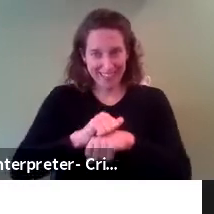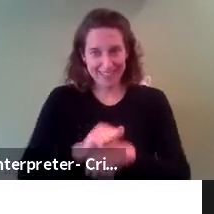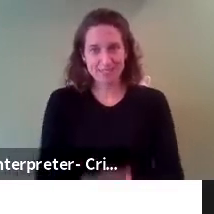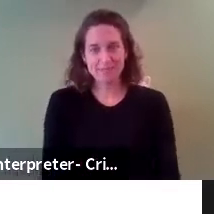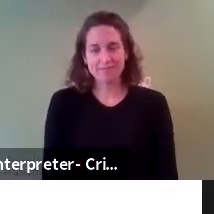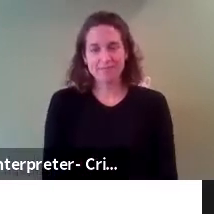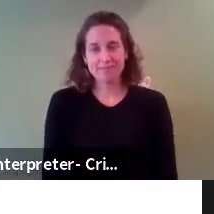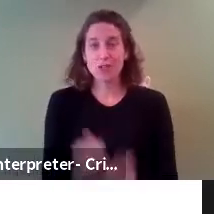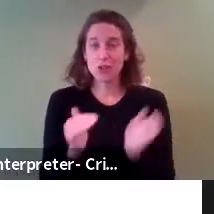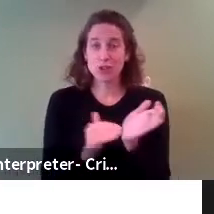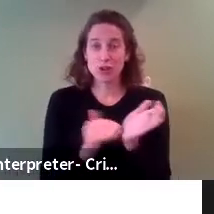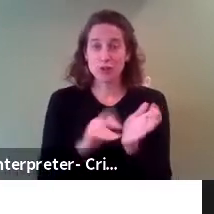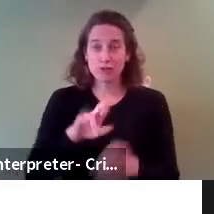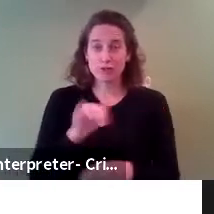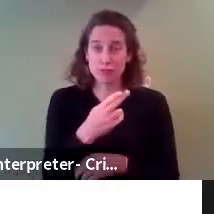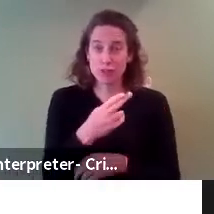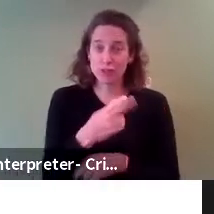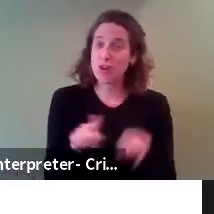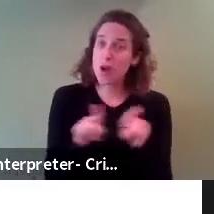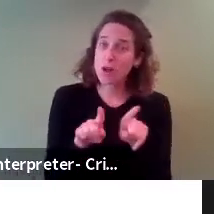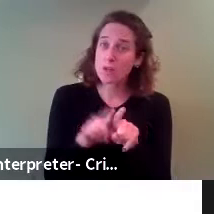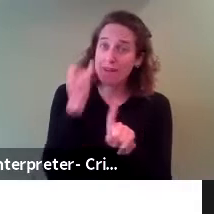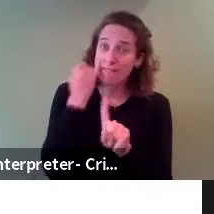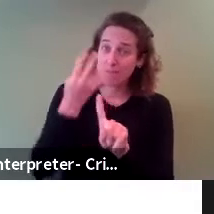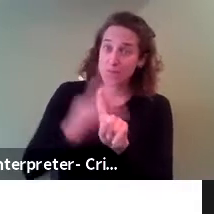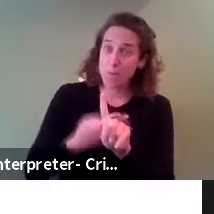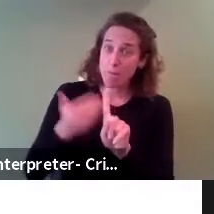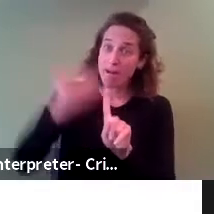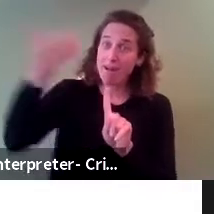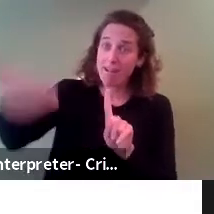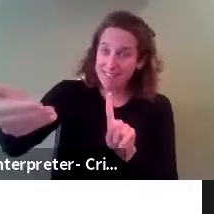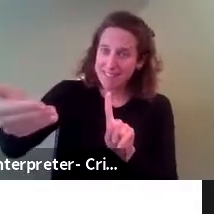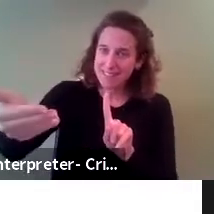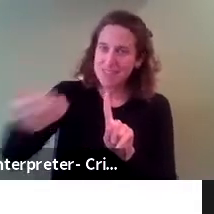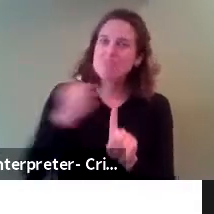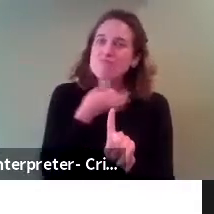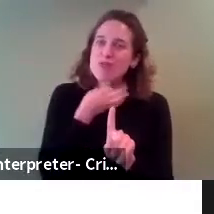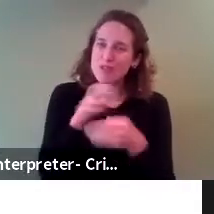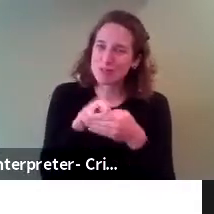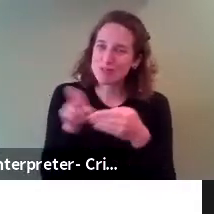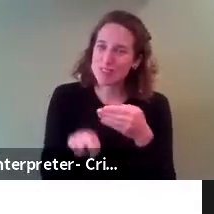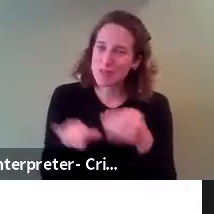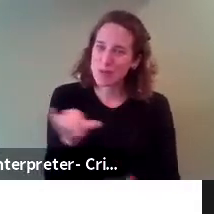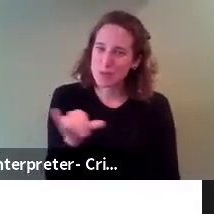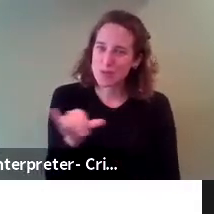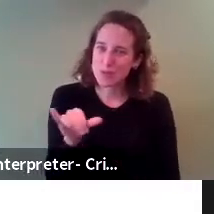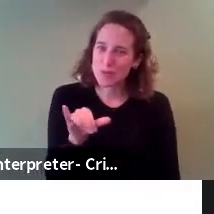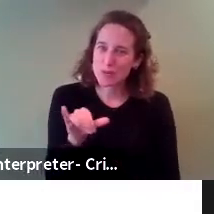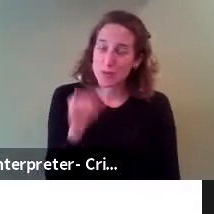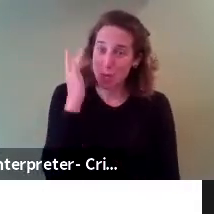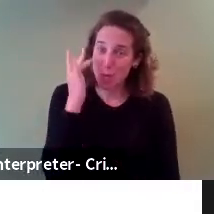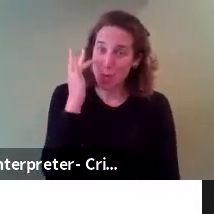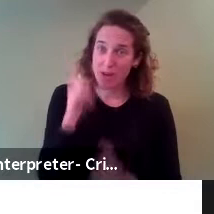ask 4 months from now as well. Absolutely, yes. Yeah, because I think that we are starting to